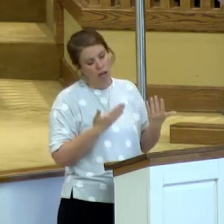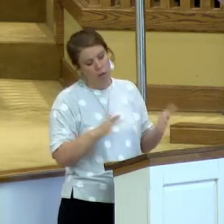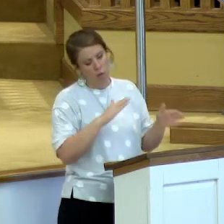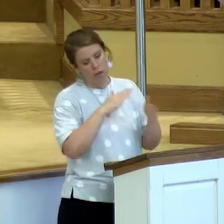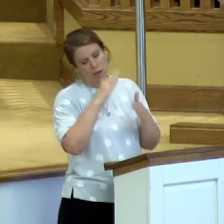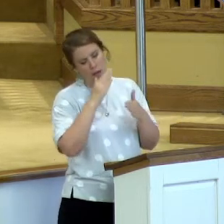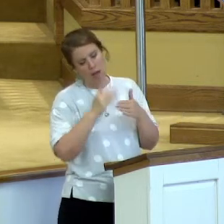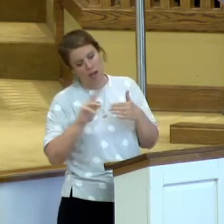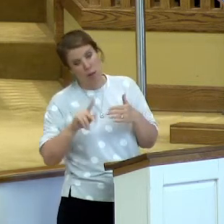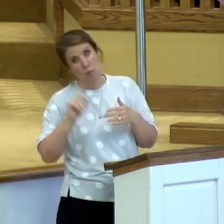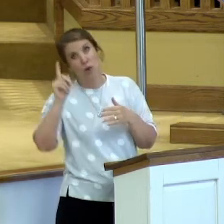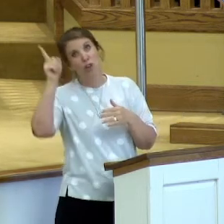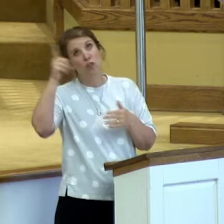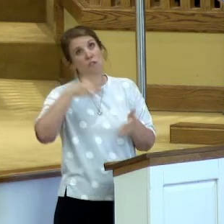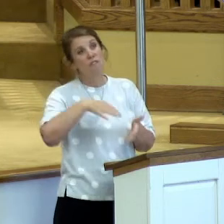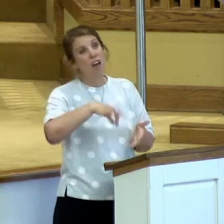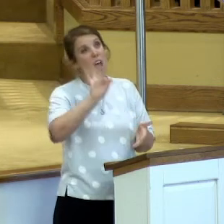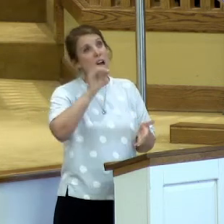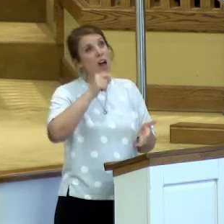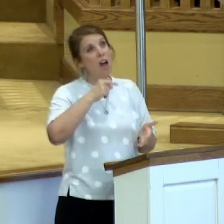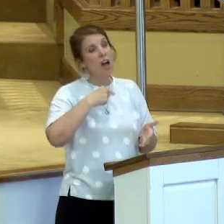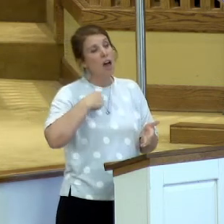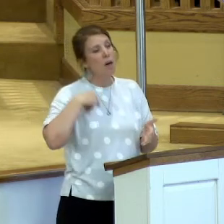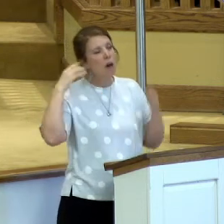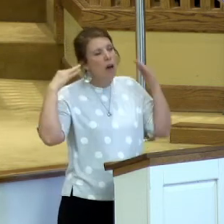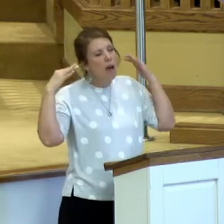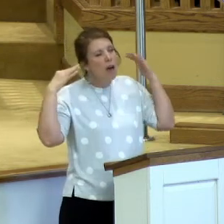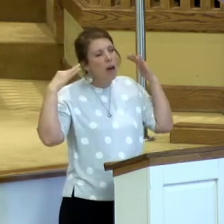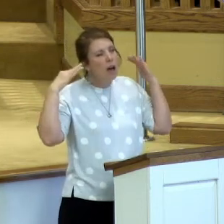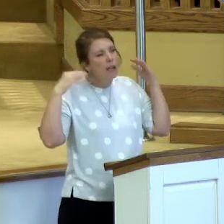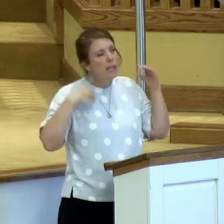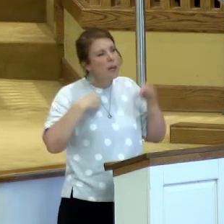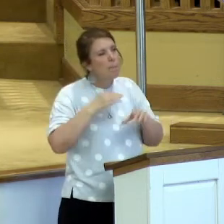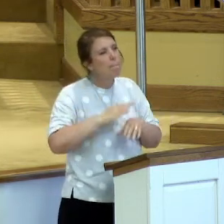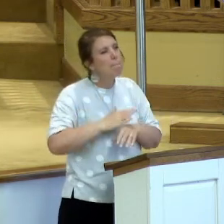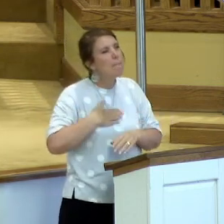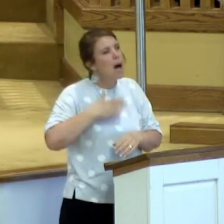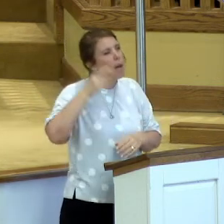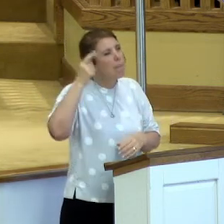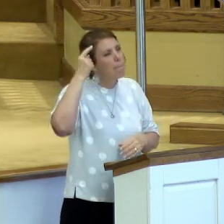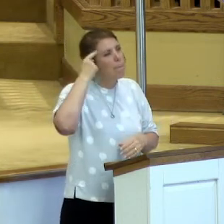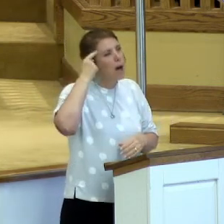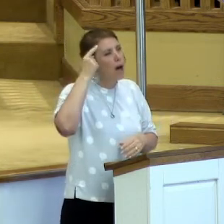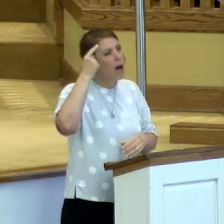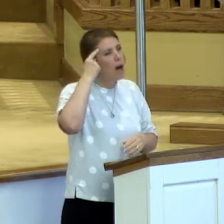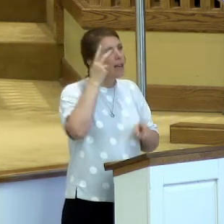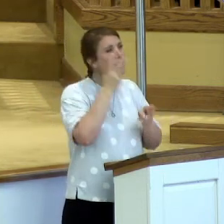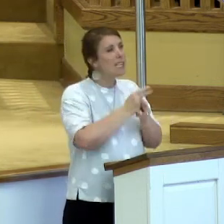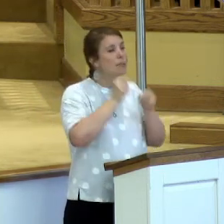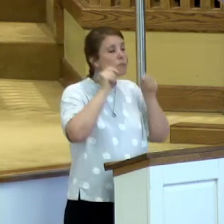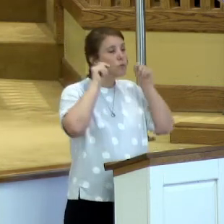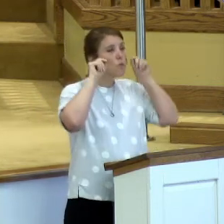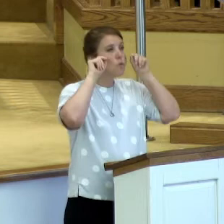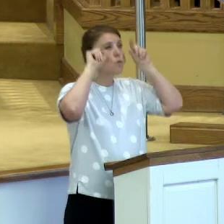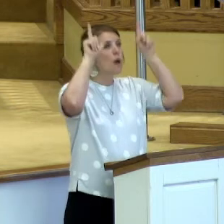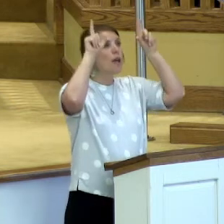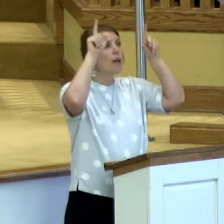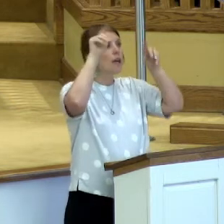where you found me. And it echoes in my mind, keeps me